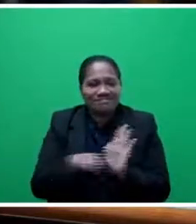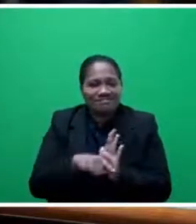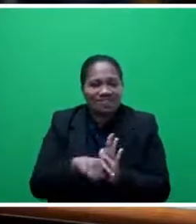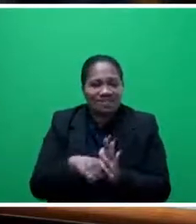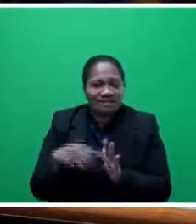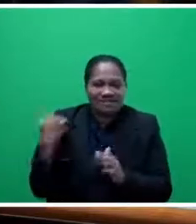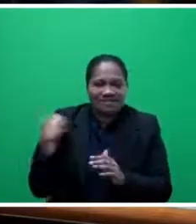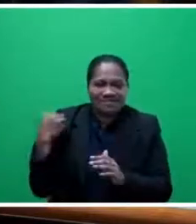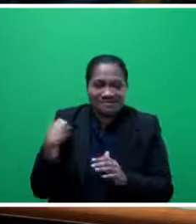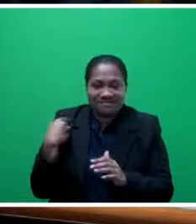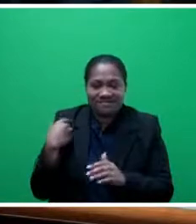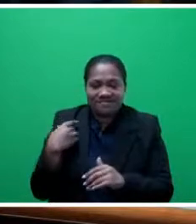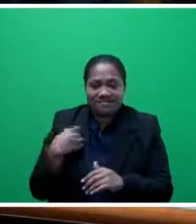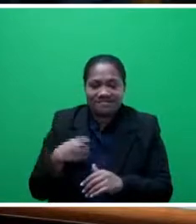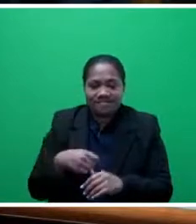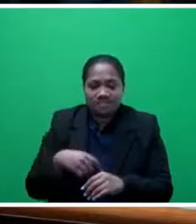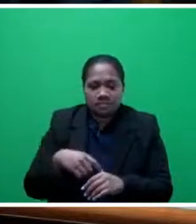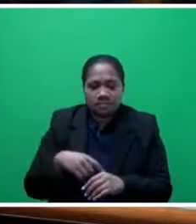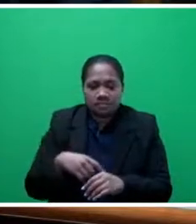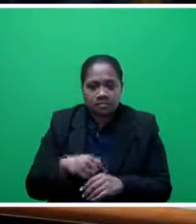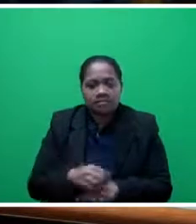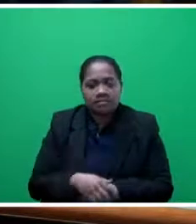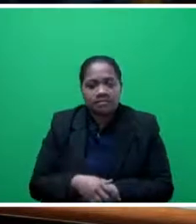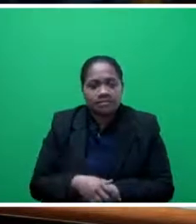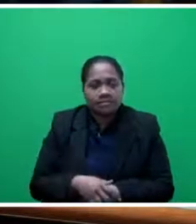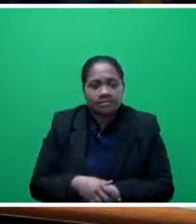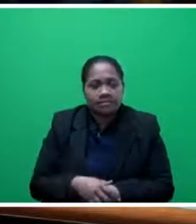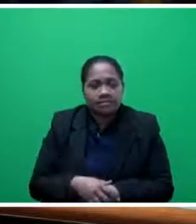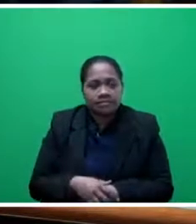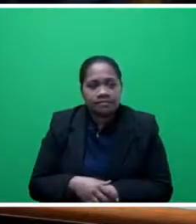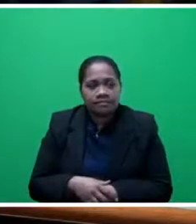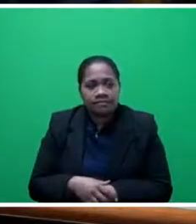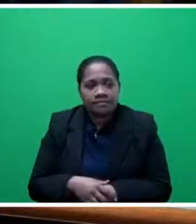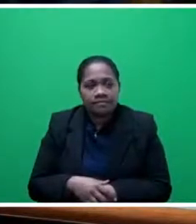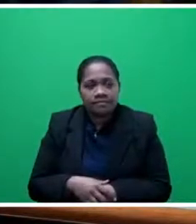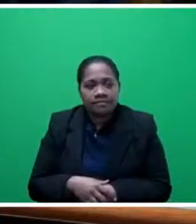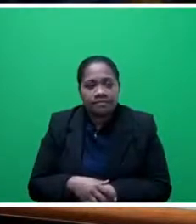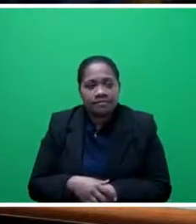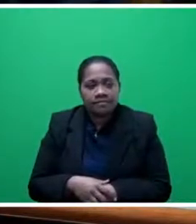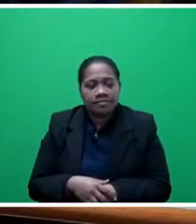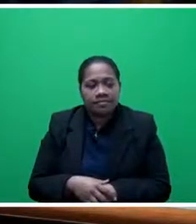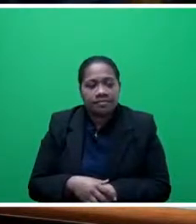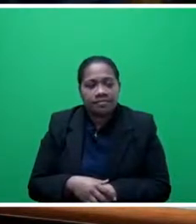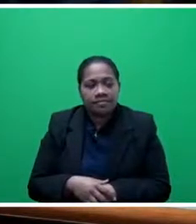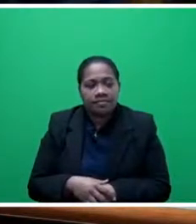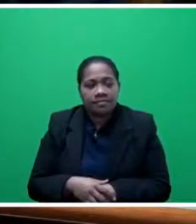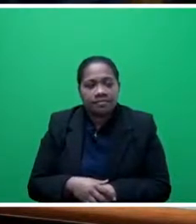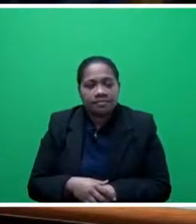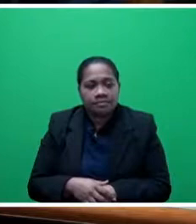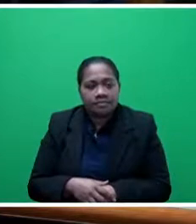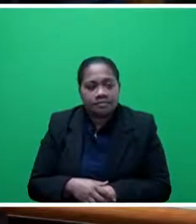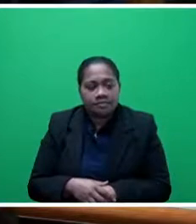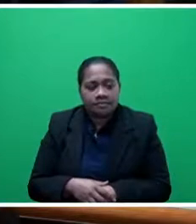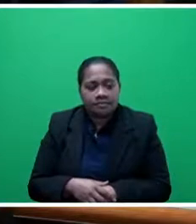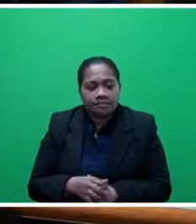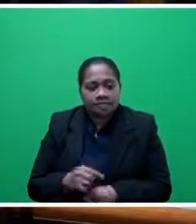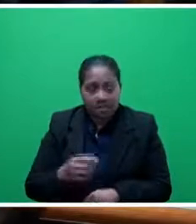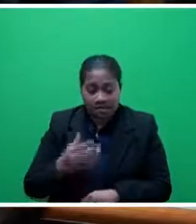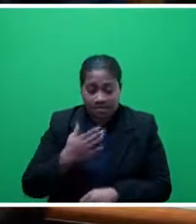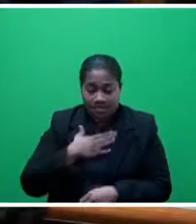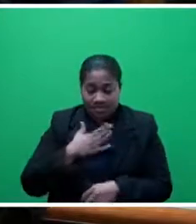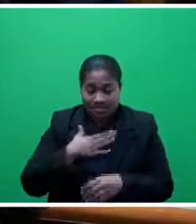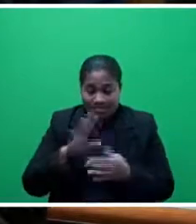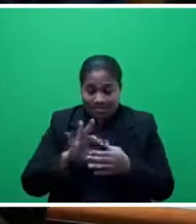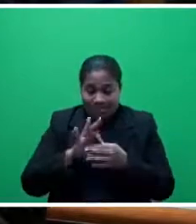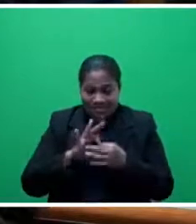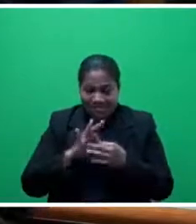Plus could have an effect on my own view, Mr. Speaker, with respect. This